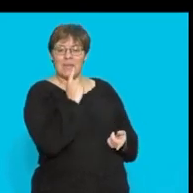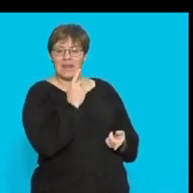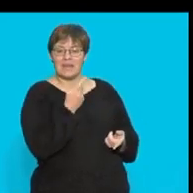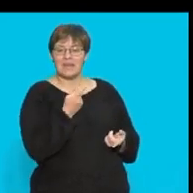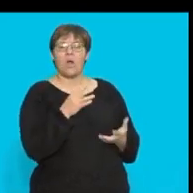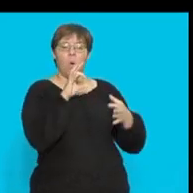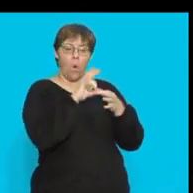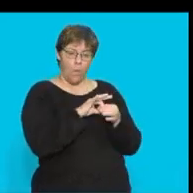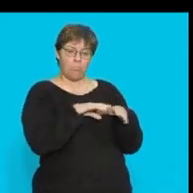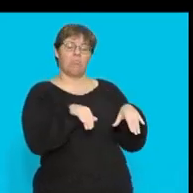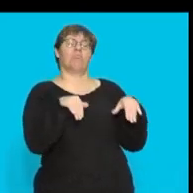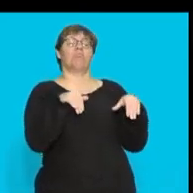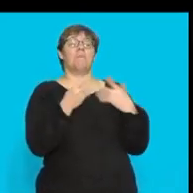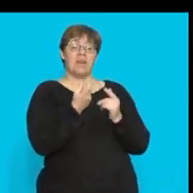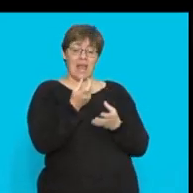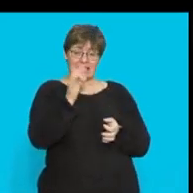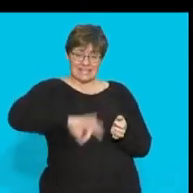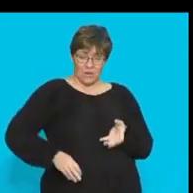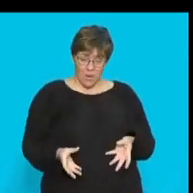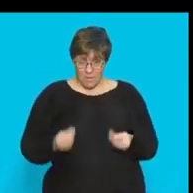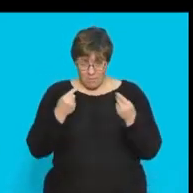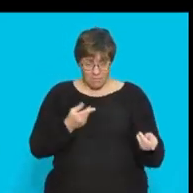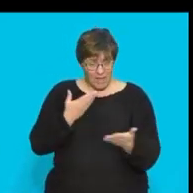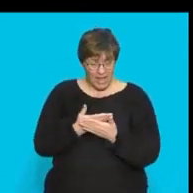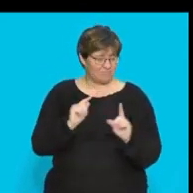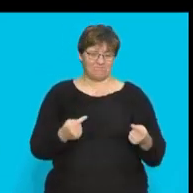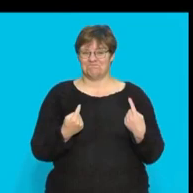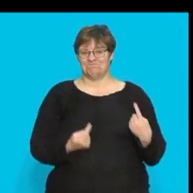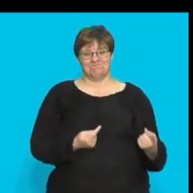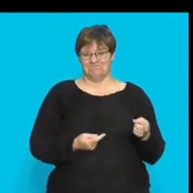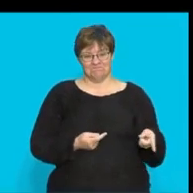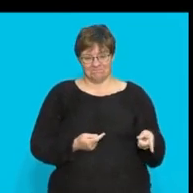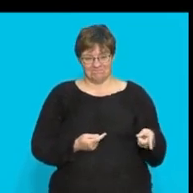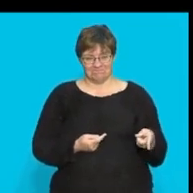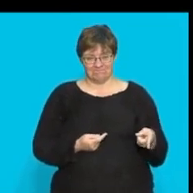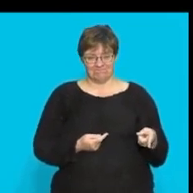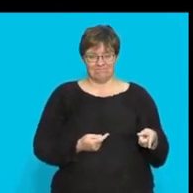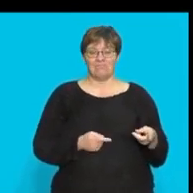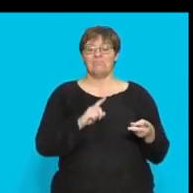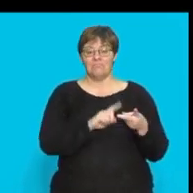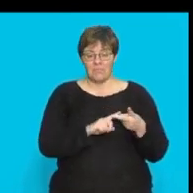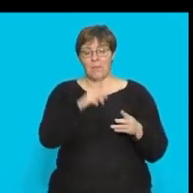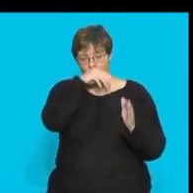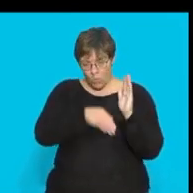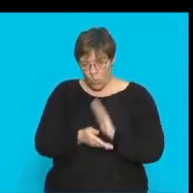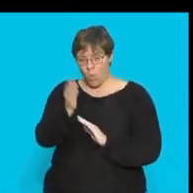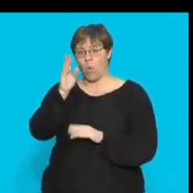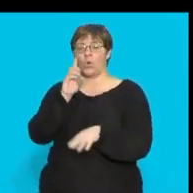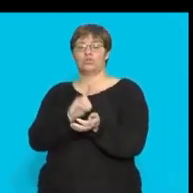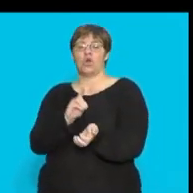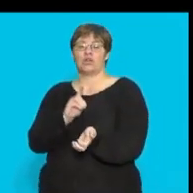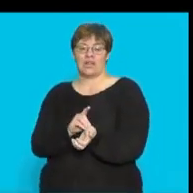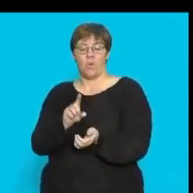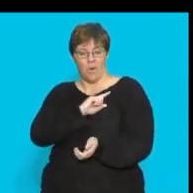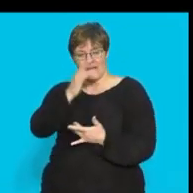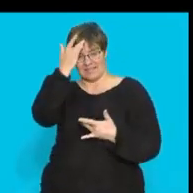not making money. What else? People have to go to the doctor if they are sick.